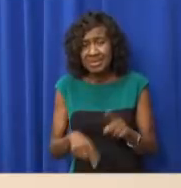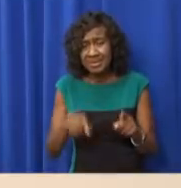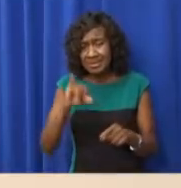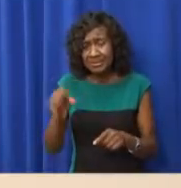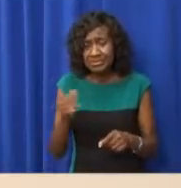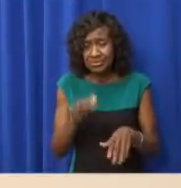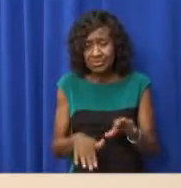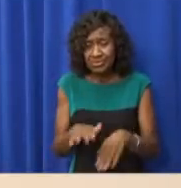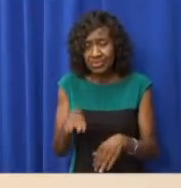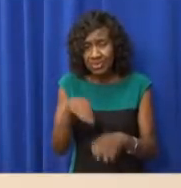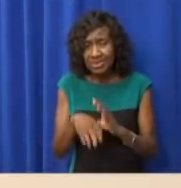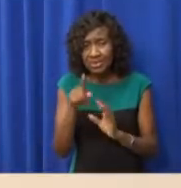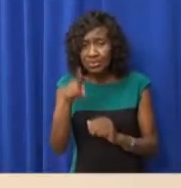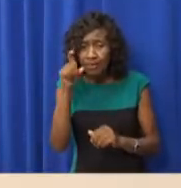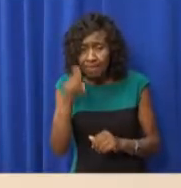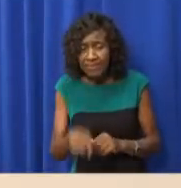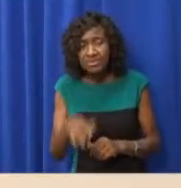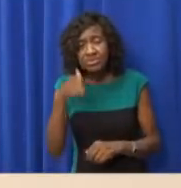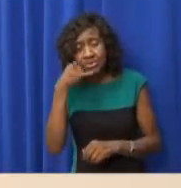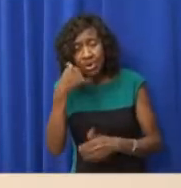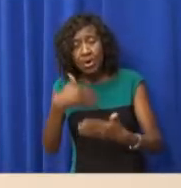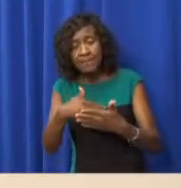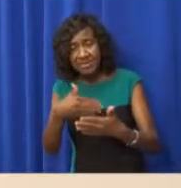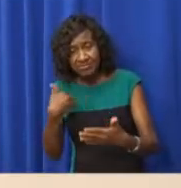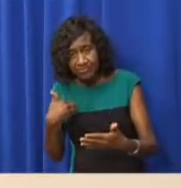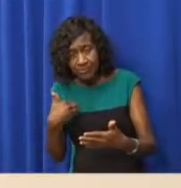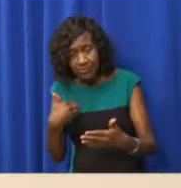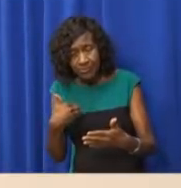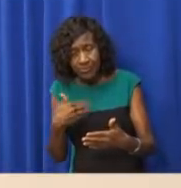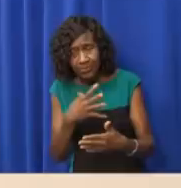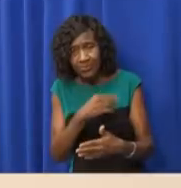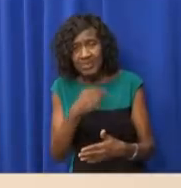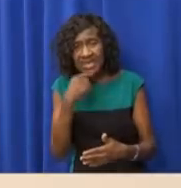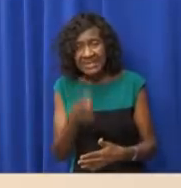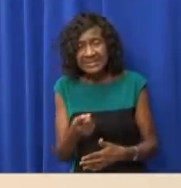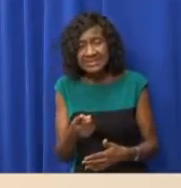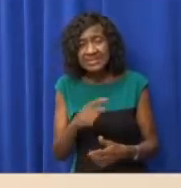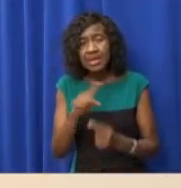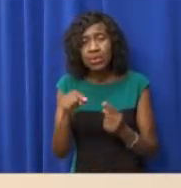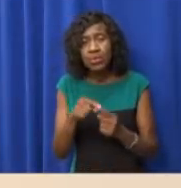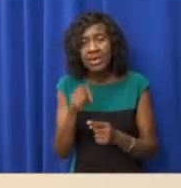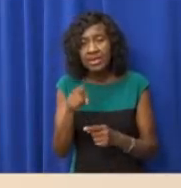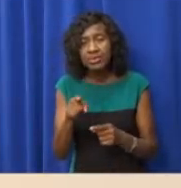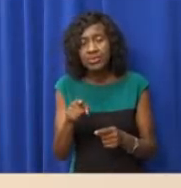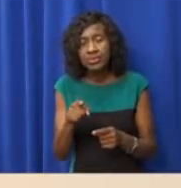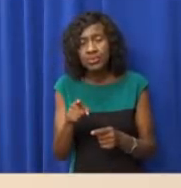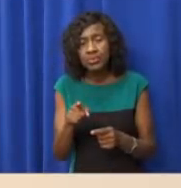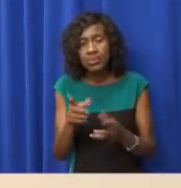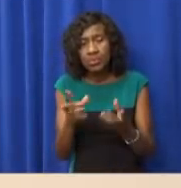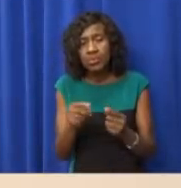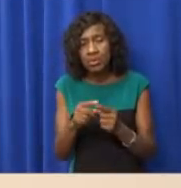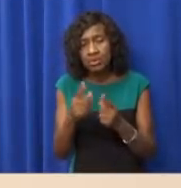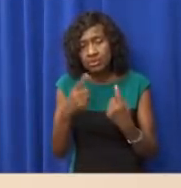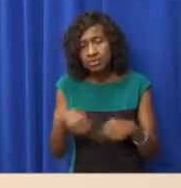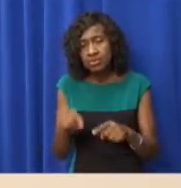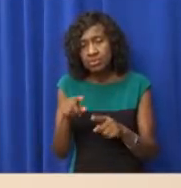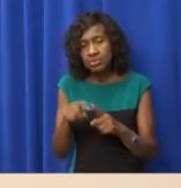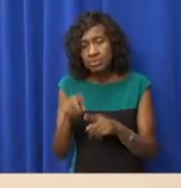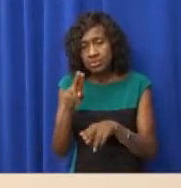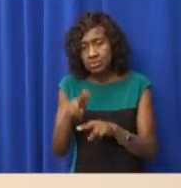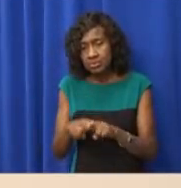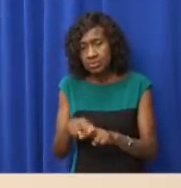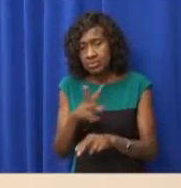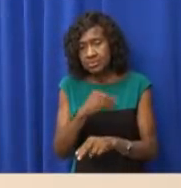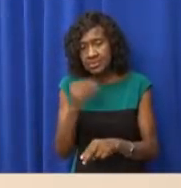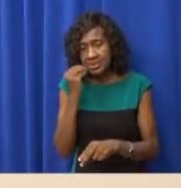in, and there's going to be much more limited space because of the social distancing requirements. And I'm quite